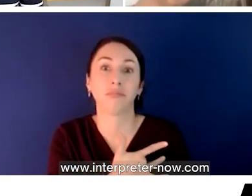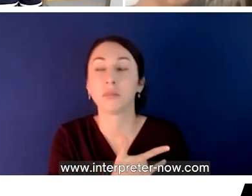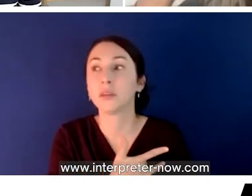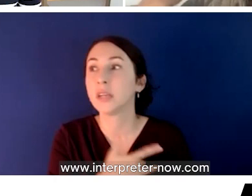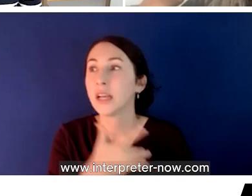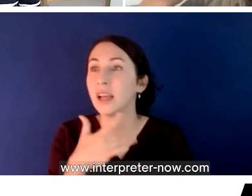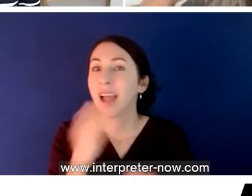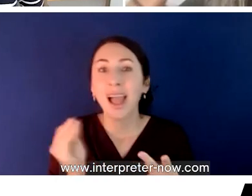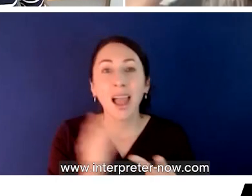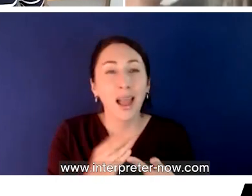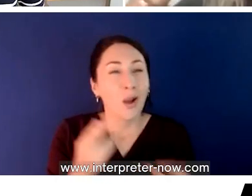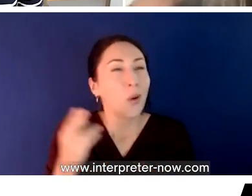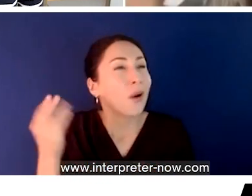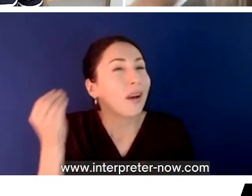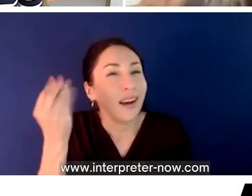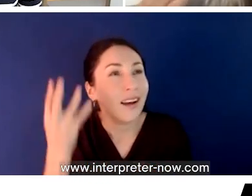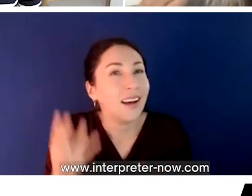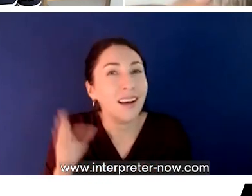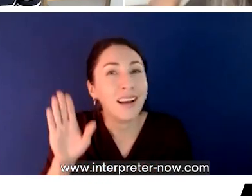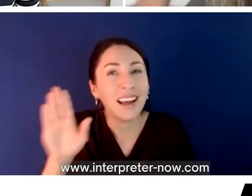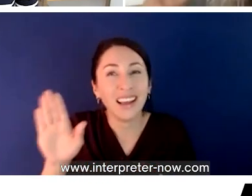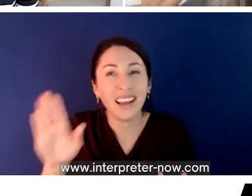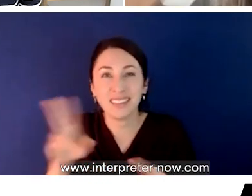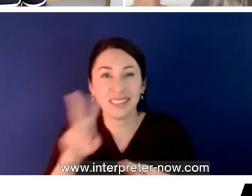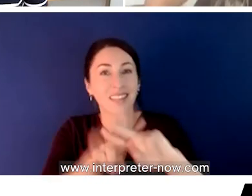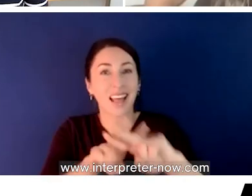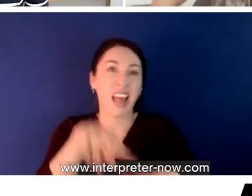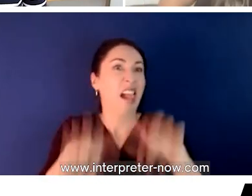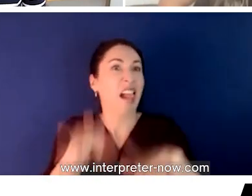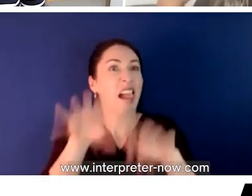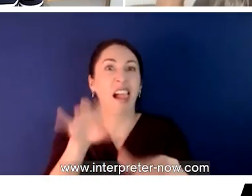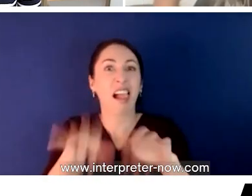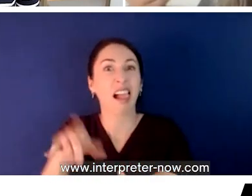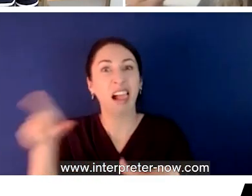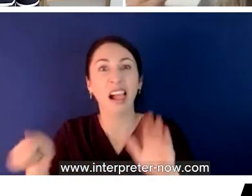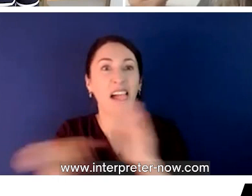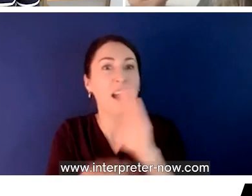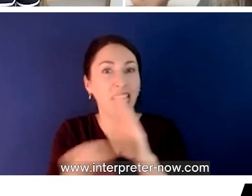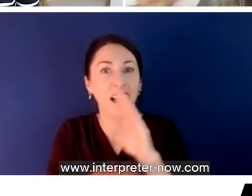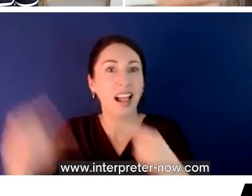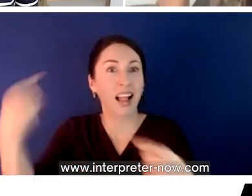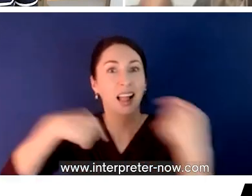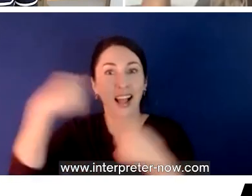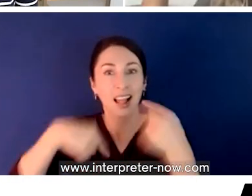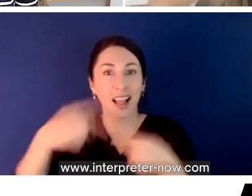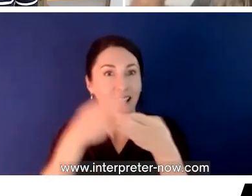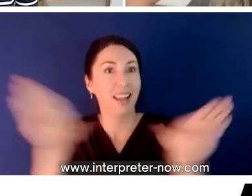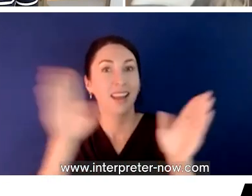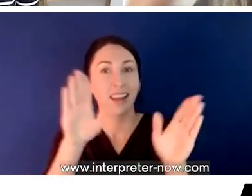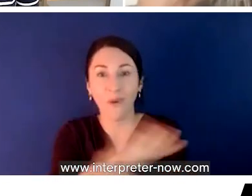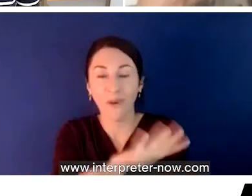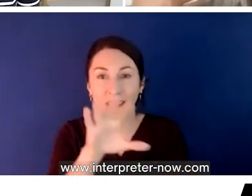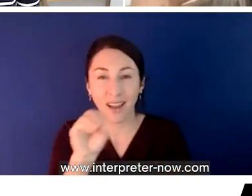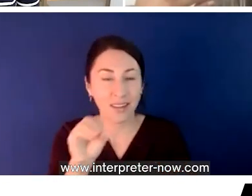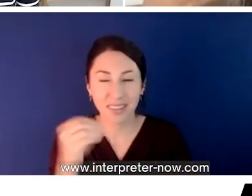Two, she's like, who does that? Who, like, how do you malign my character like that publicly, but also